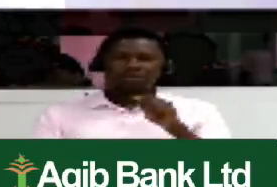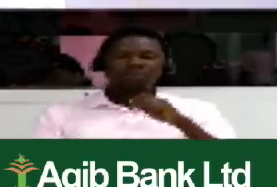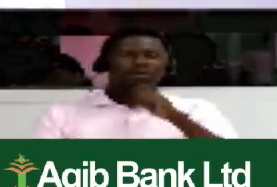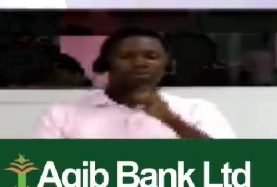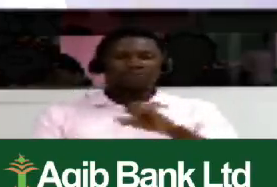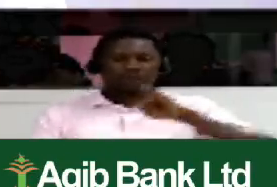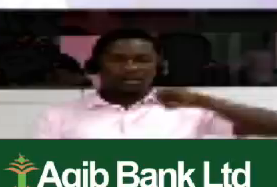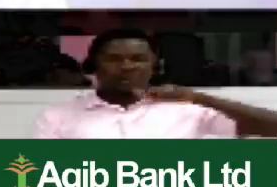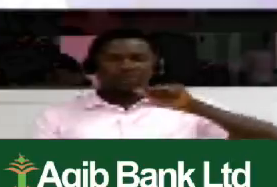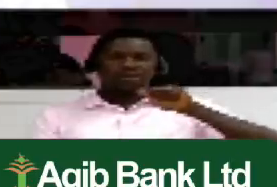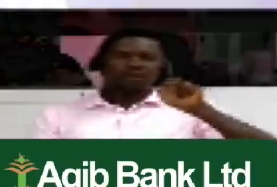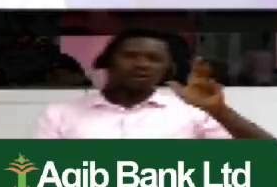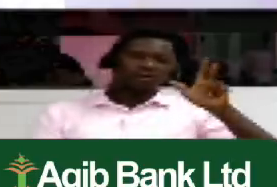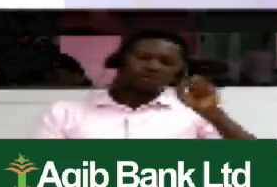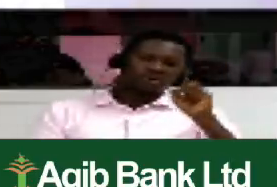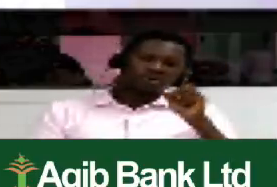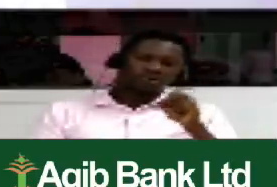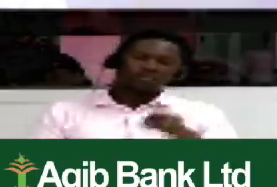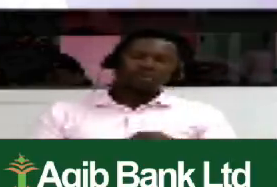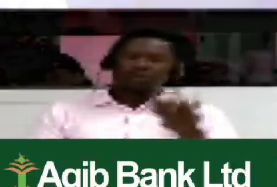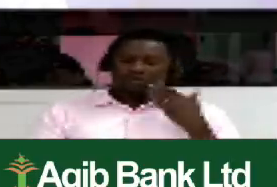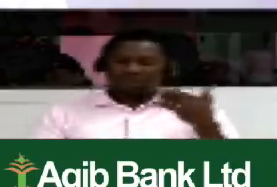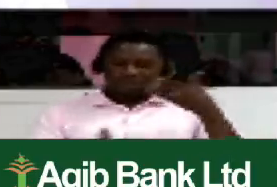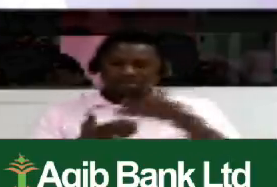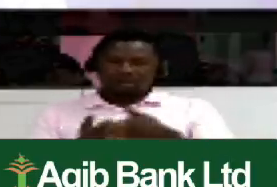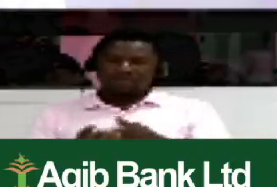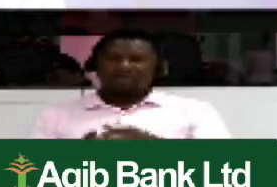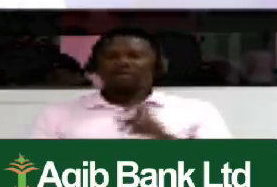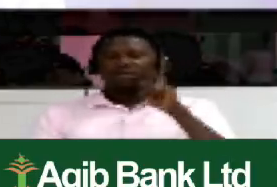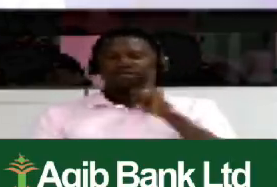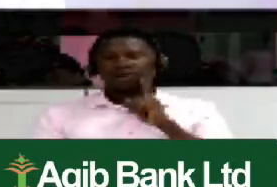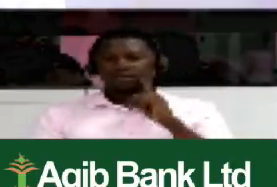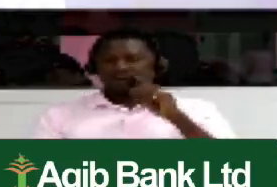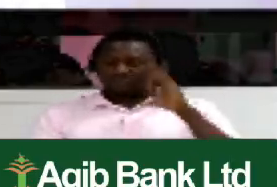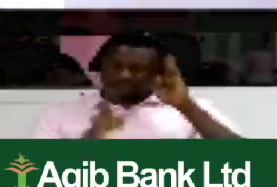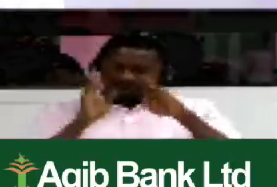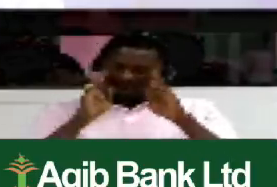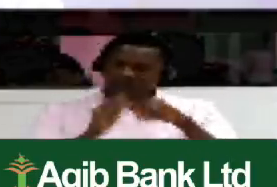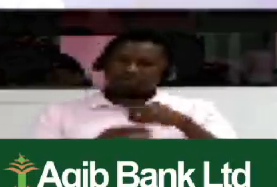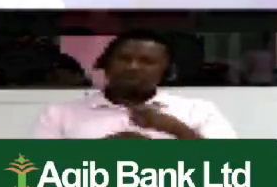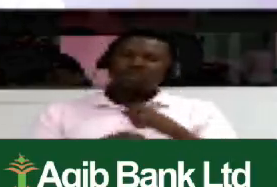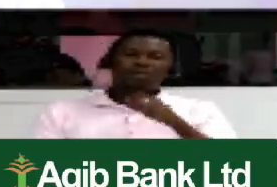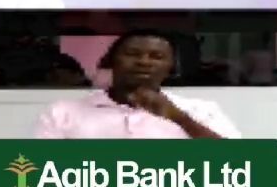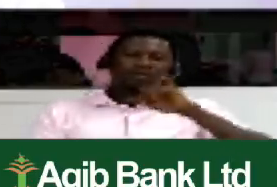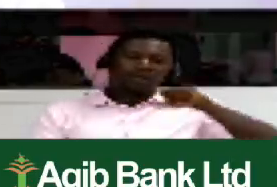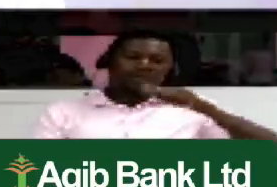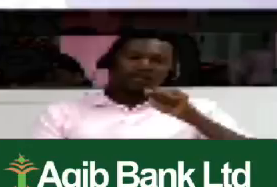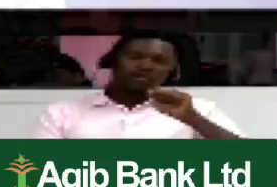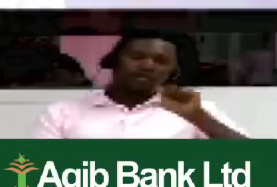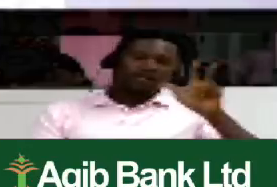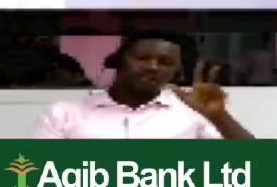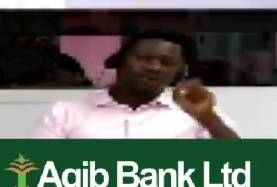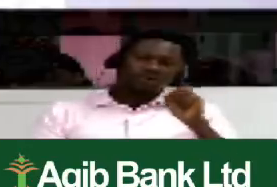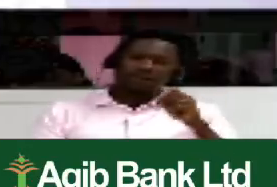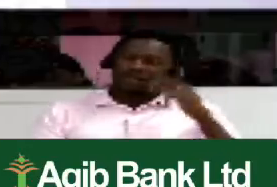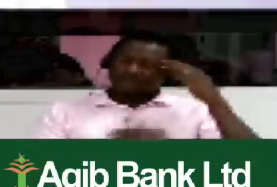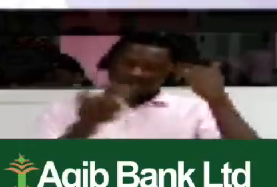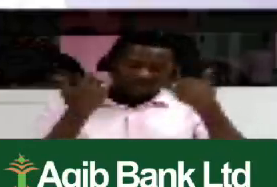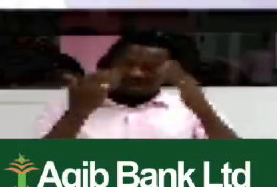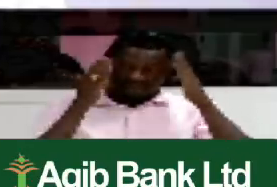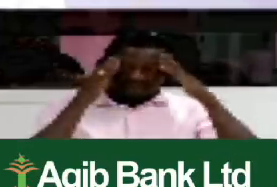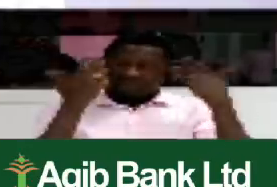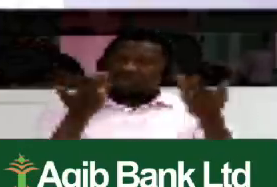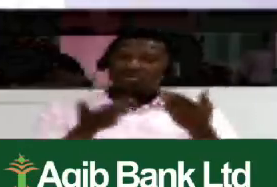father pleaded with Mr. Ajao, that he never knew that Ibrahima had a problem the previous day at